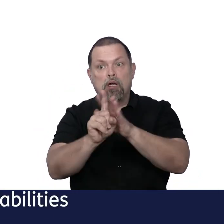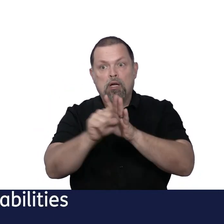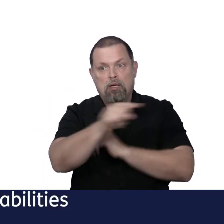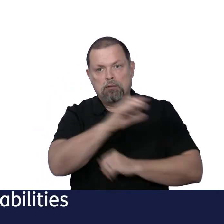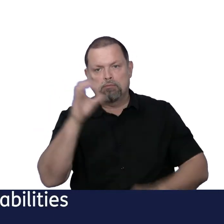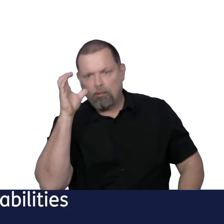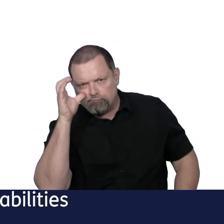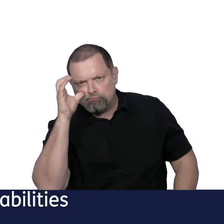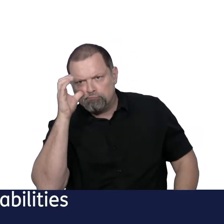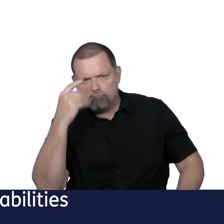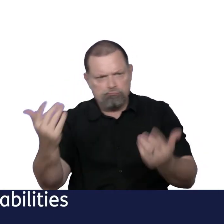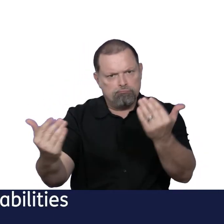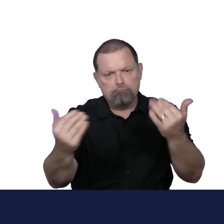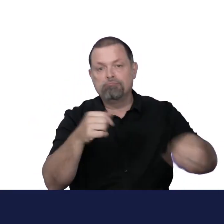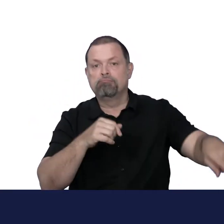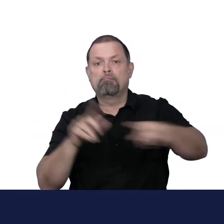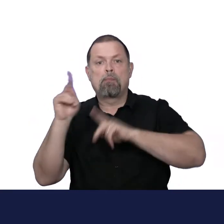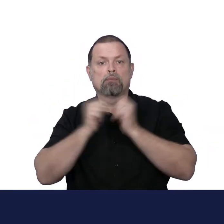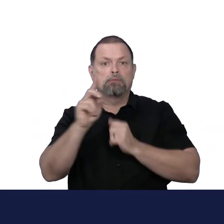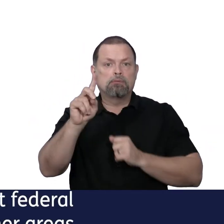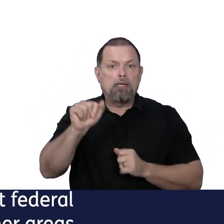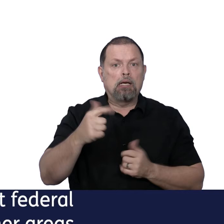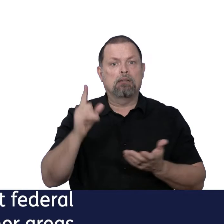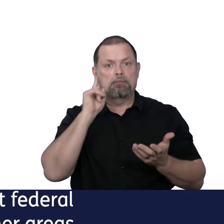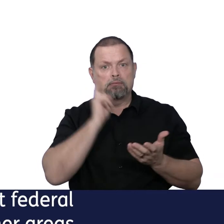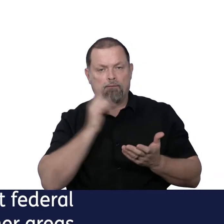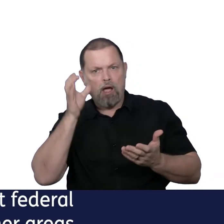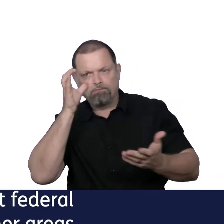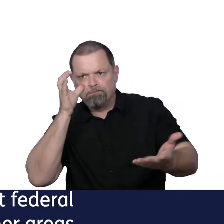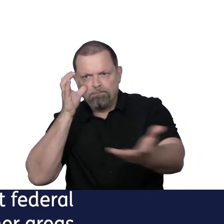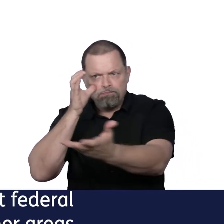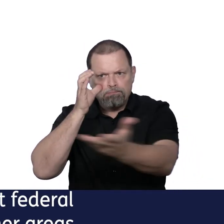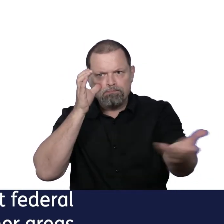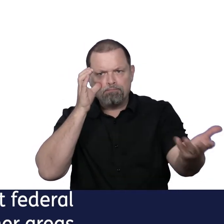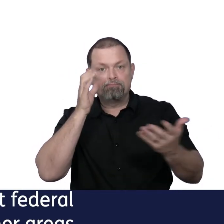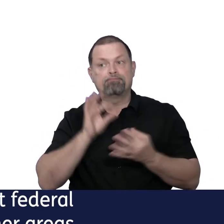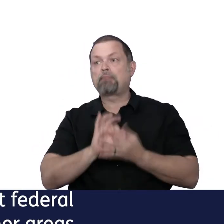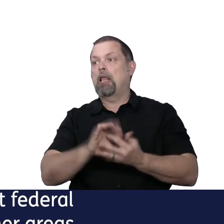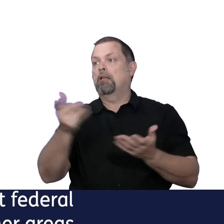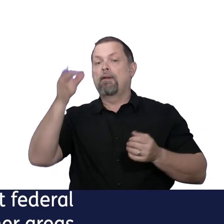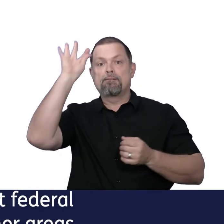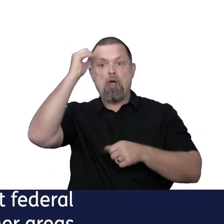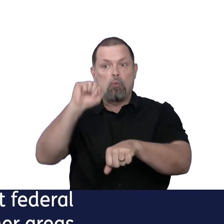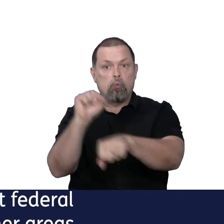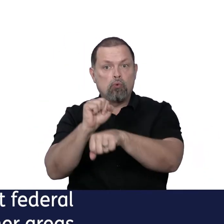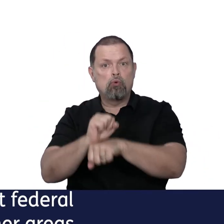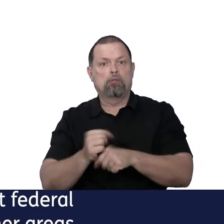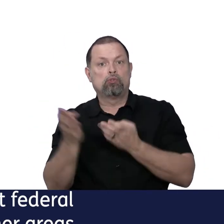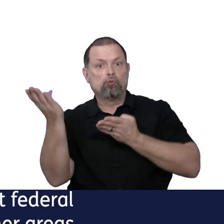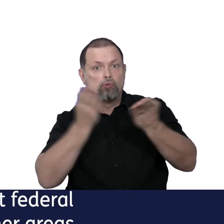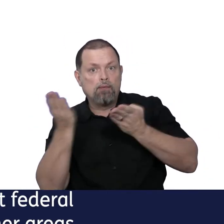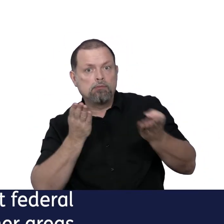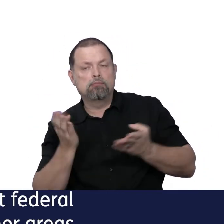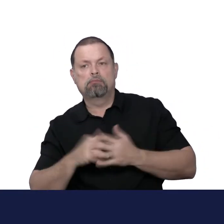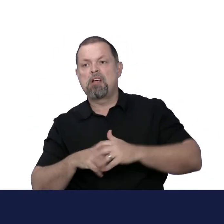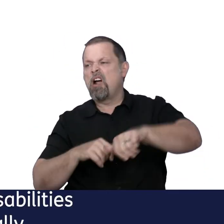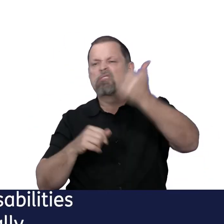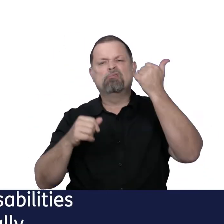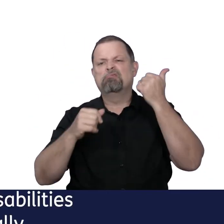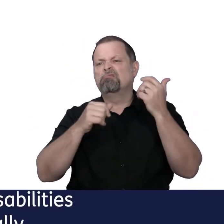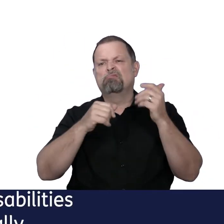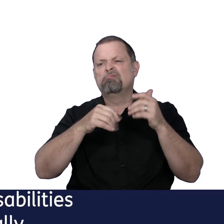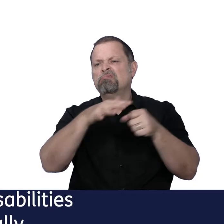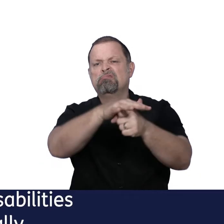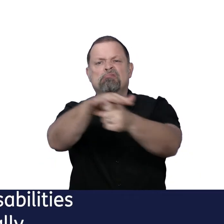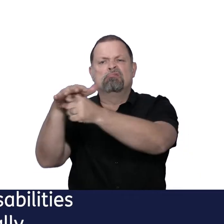with disabilities and deaf people. These complaints are about federal workplaces, services, or other areas